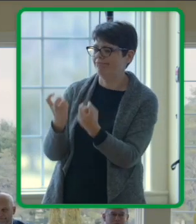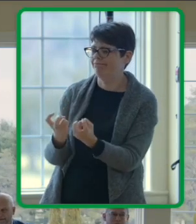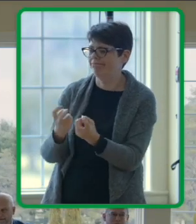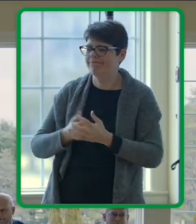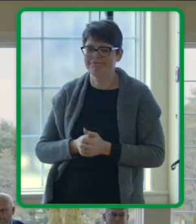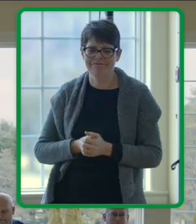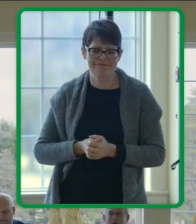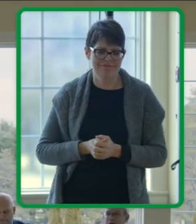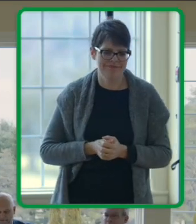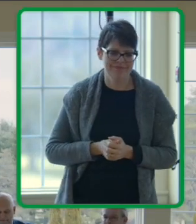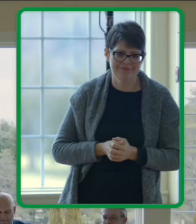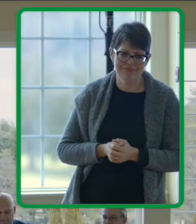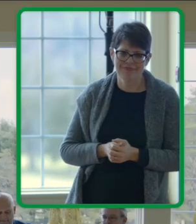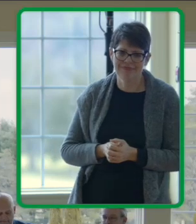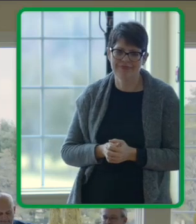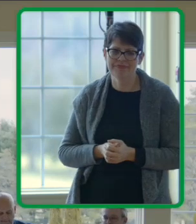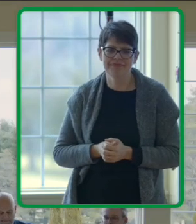And